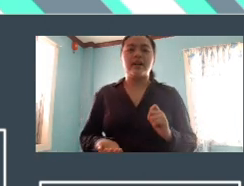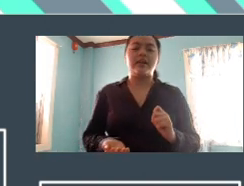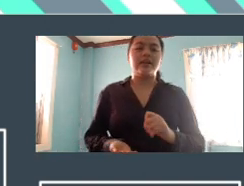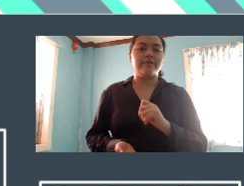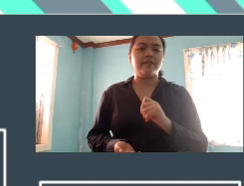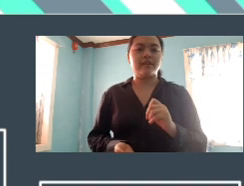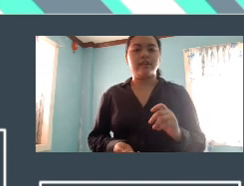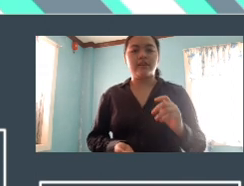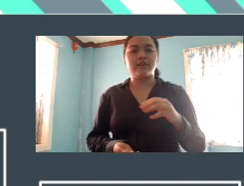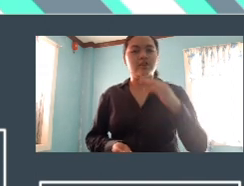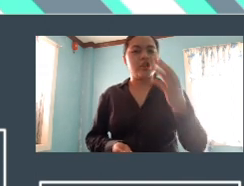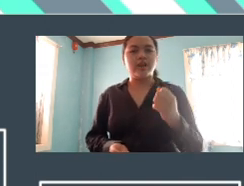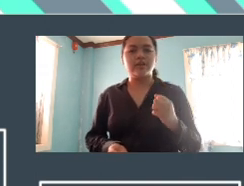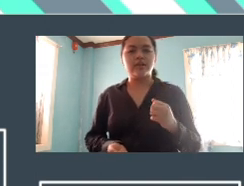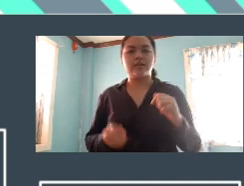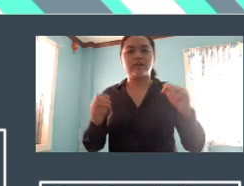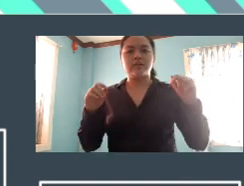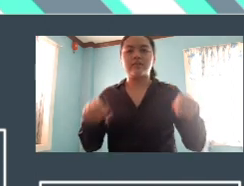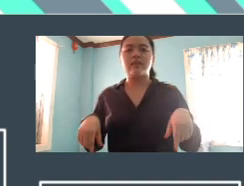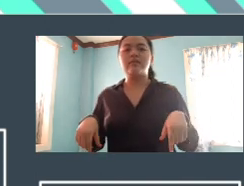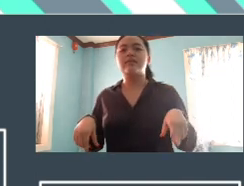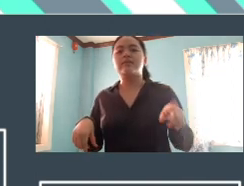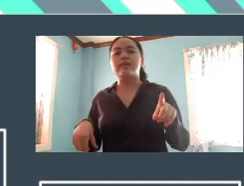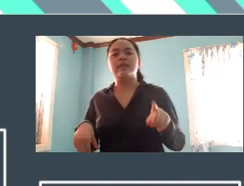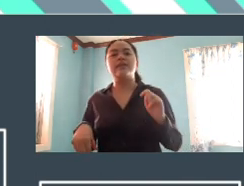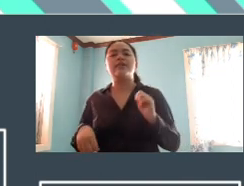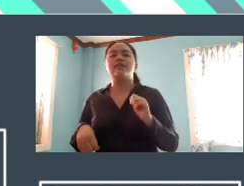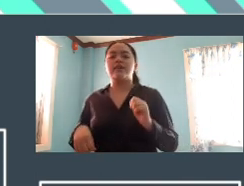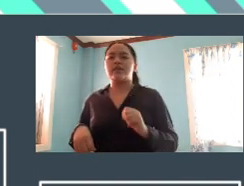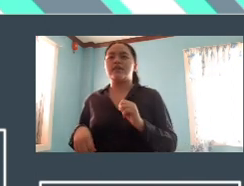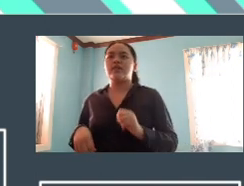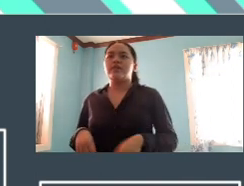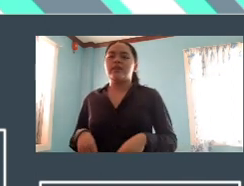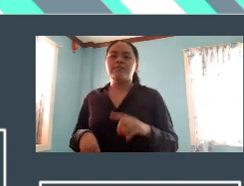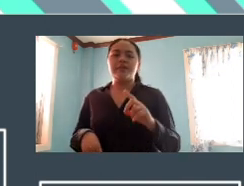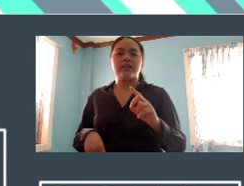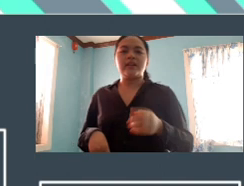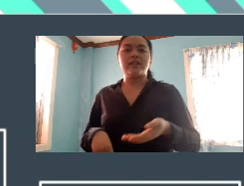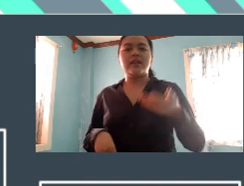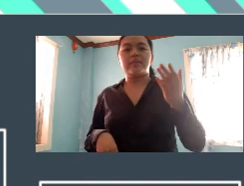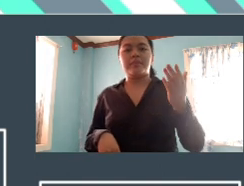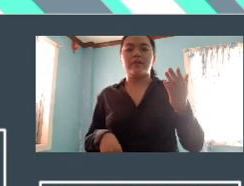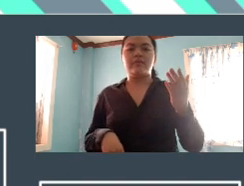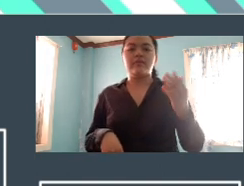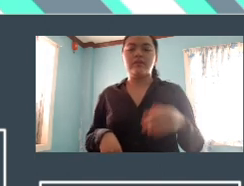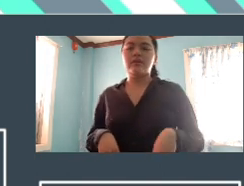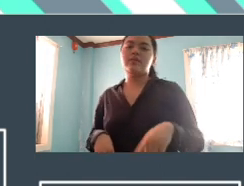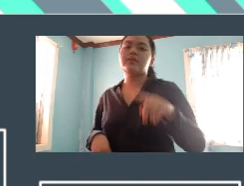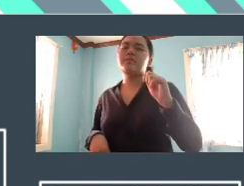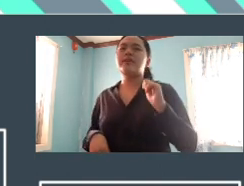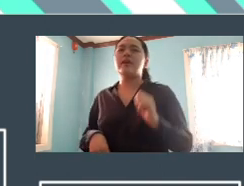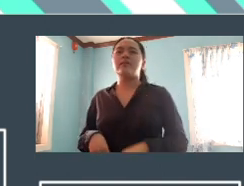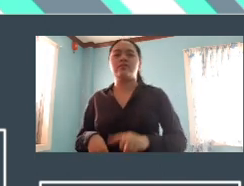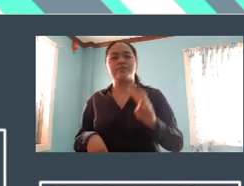the graphic there, the chart down right there? Yes, in plant is the above.